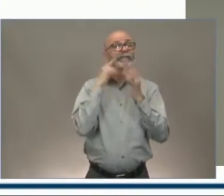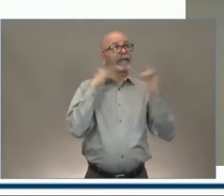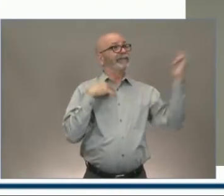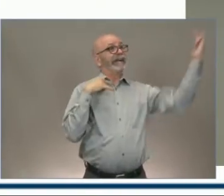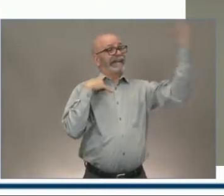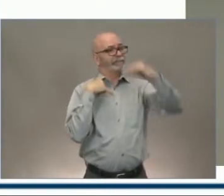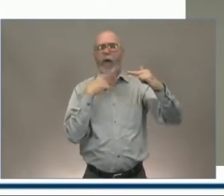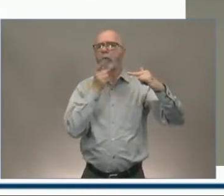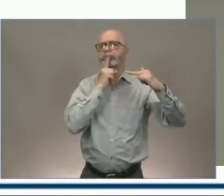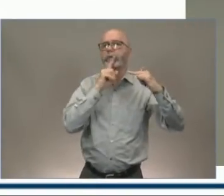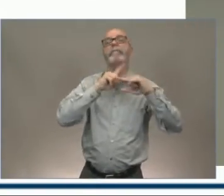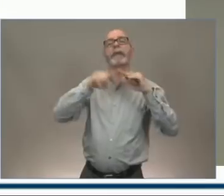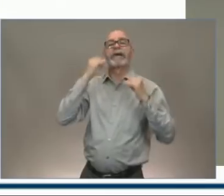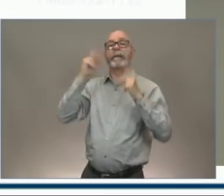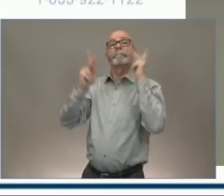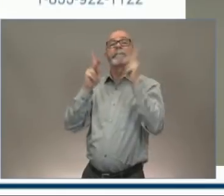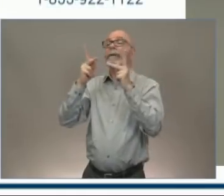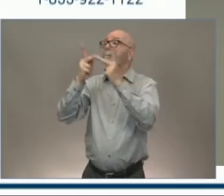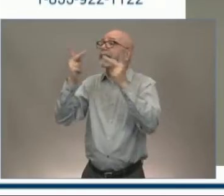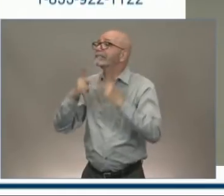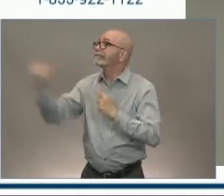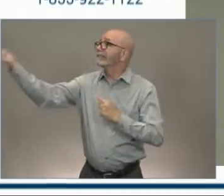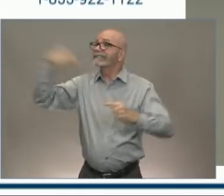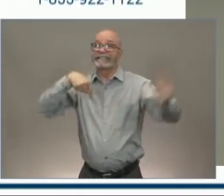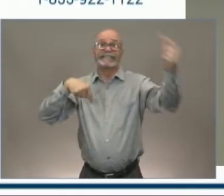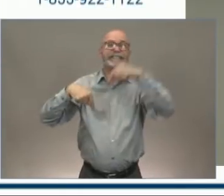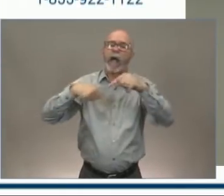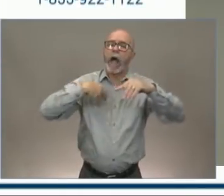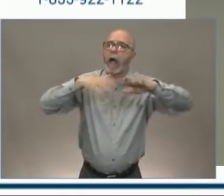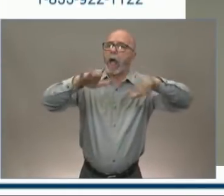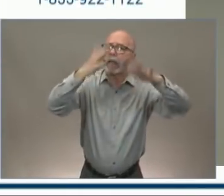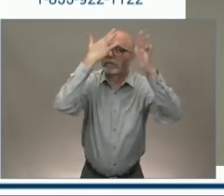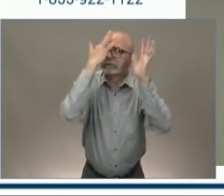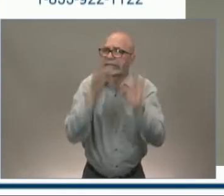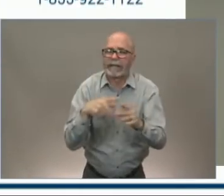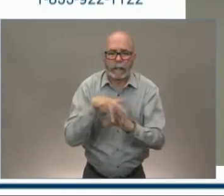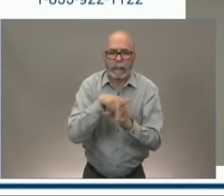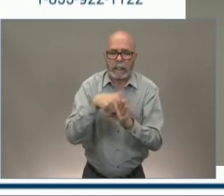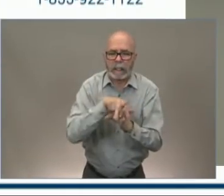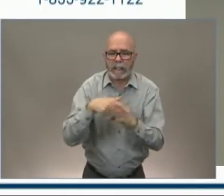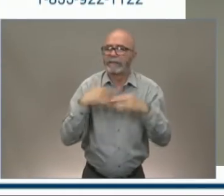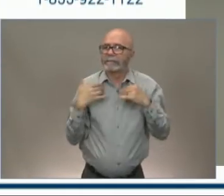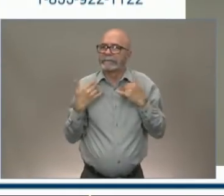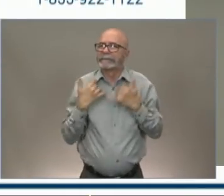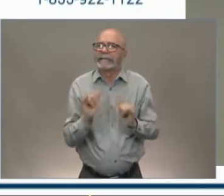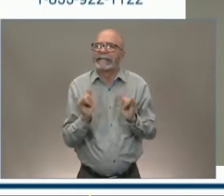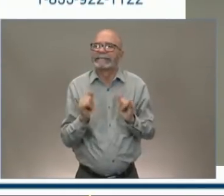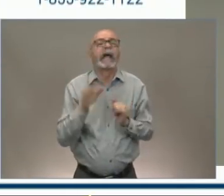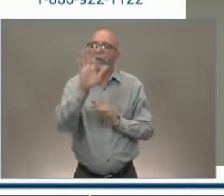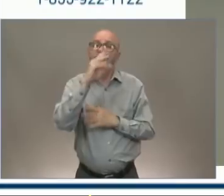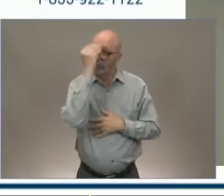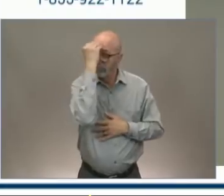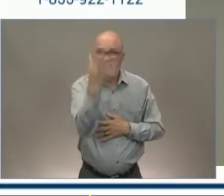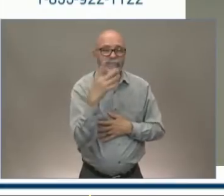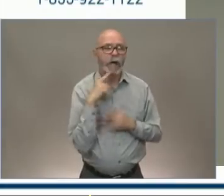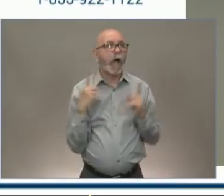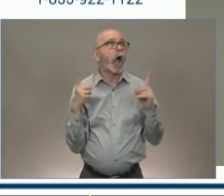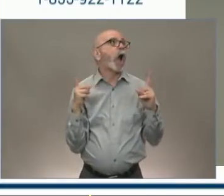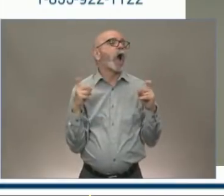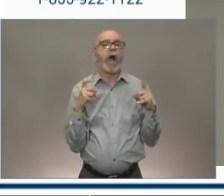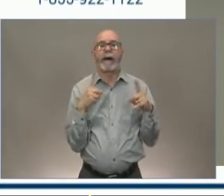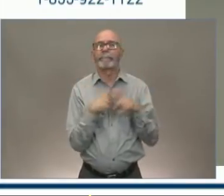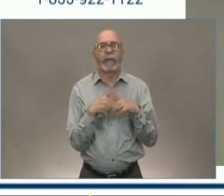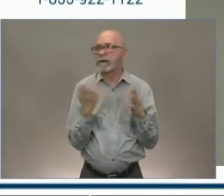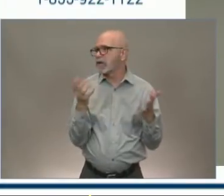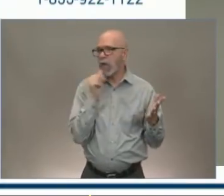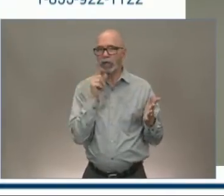at the airport. Perhaps my answer is indicating it's more complex and complicated than people on first blush might imagine. So we're working